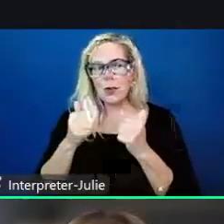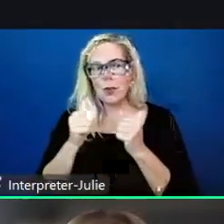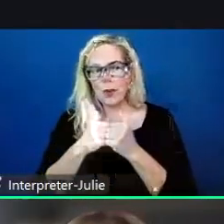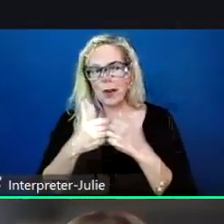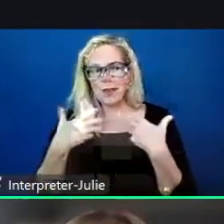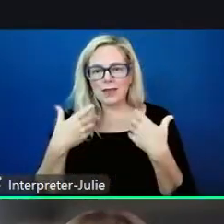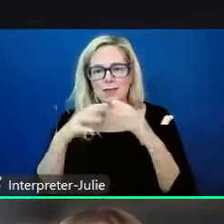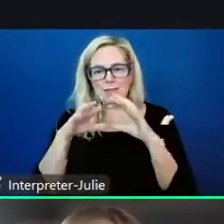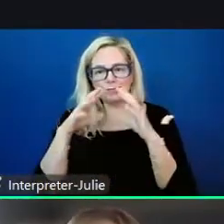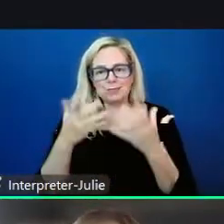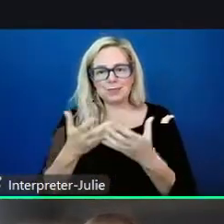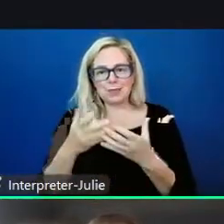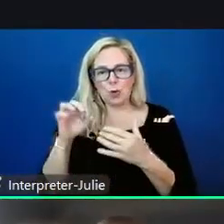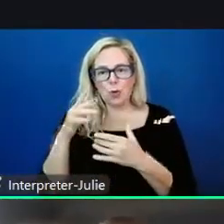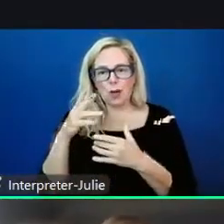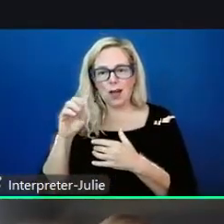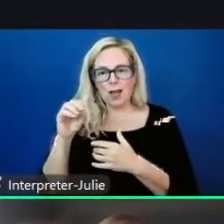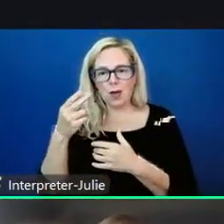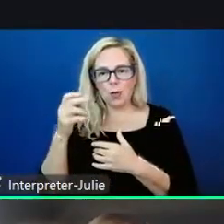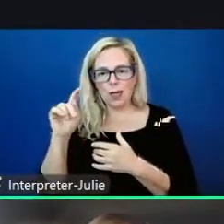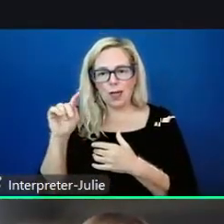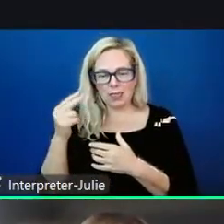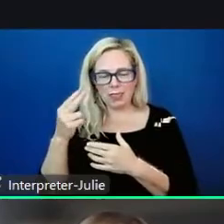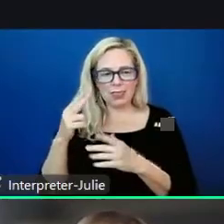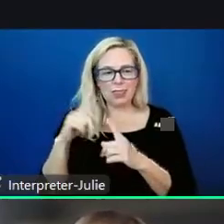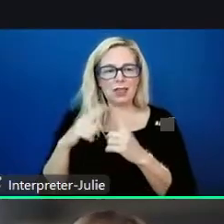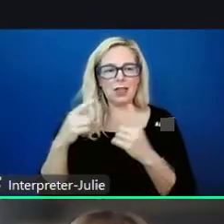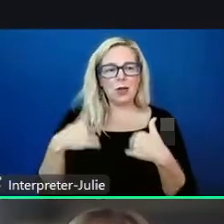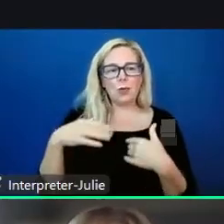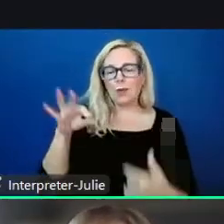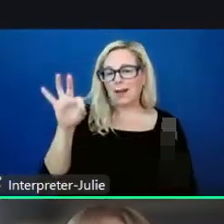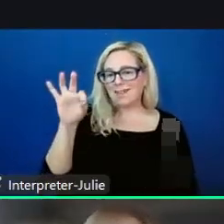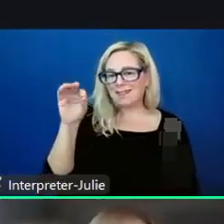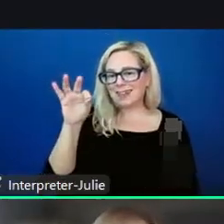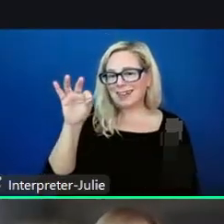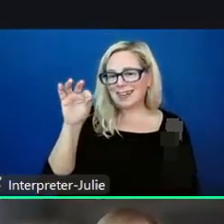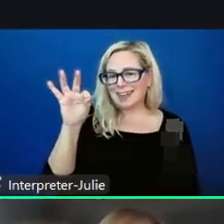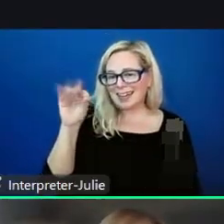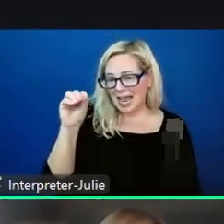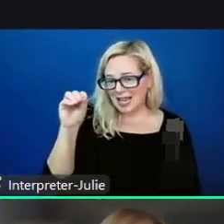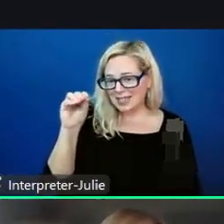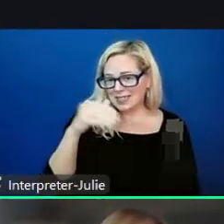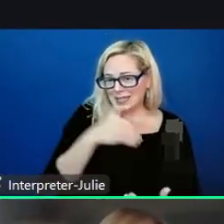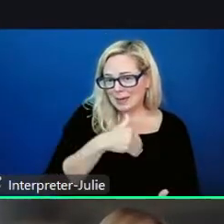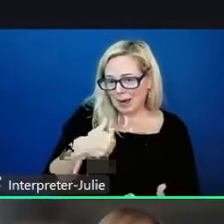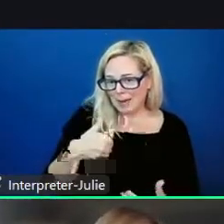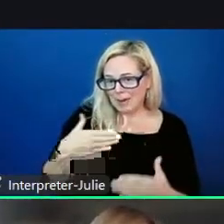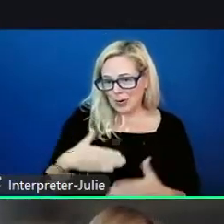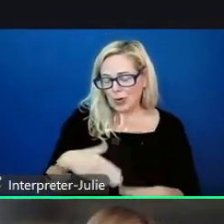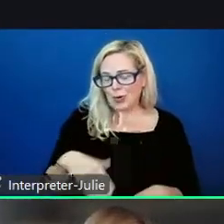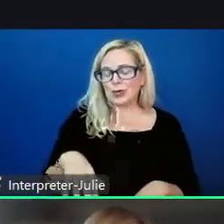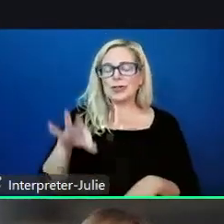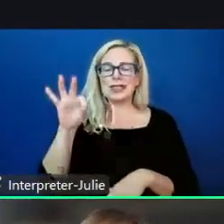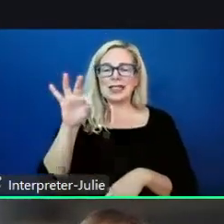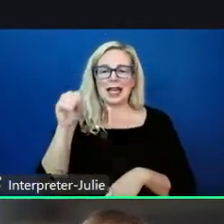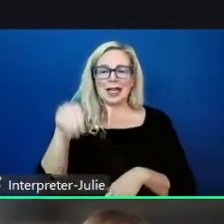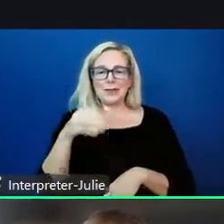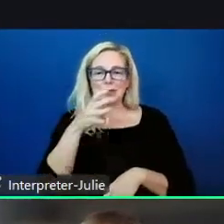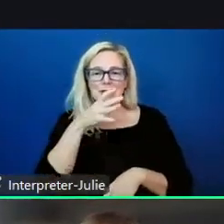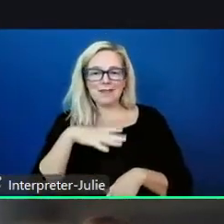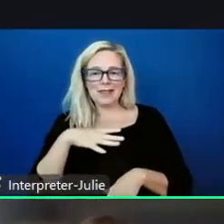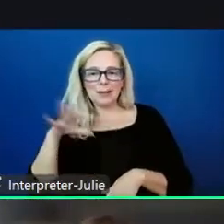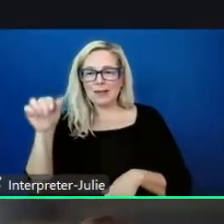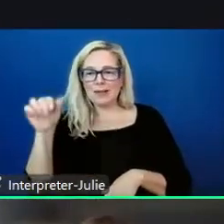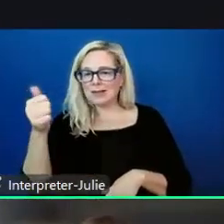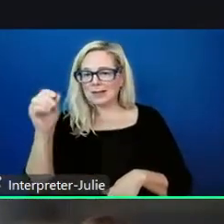We have 90 members currently, 90% are female and 10% are male. And this is kind of the timeline of when